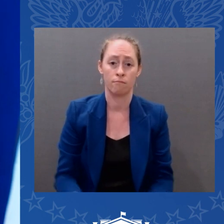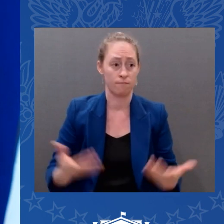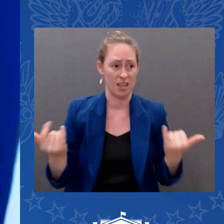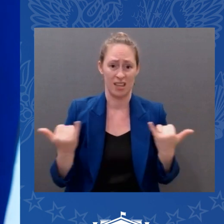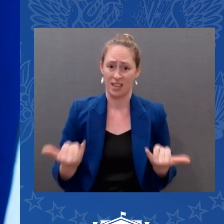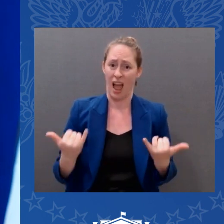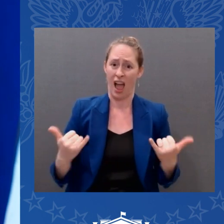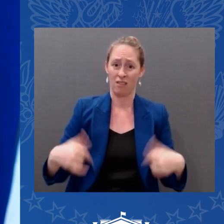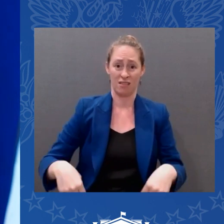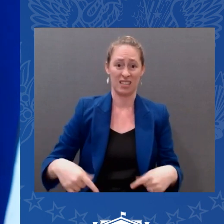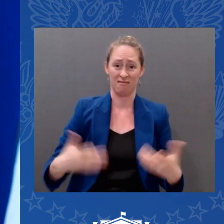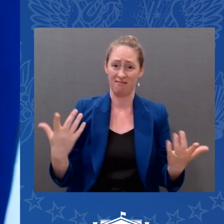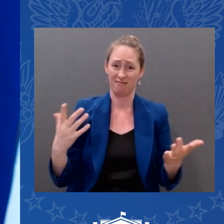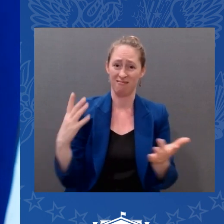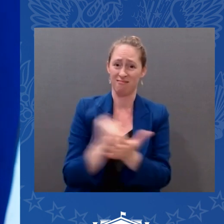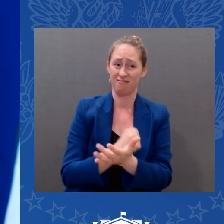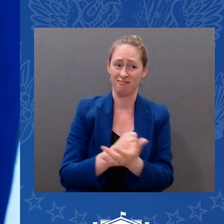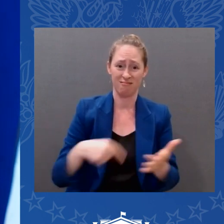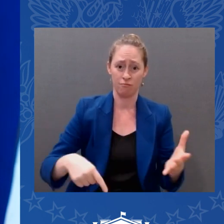country.